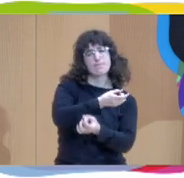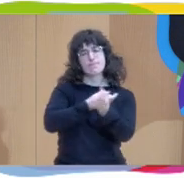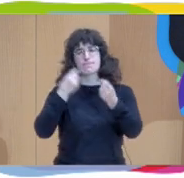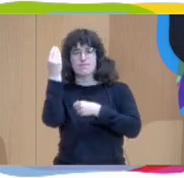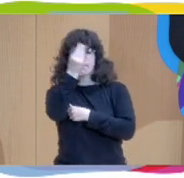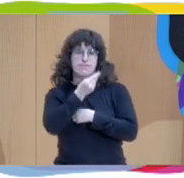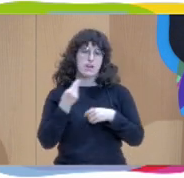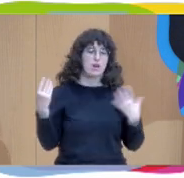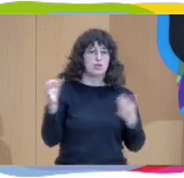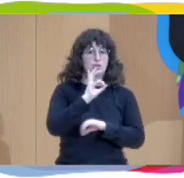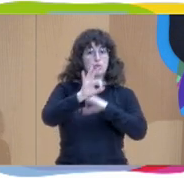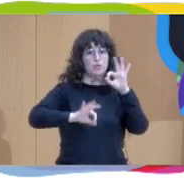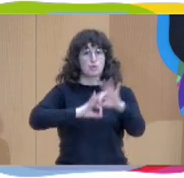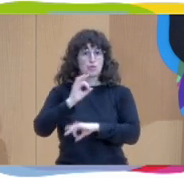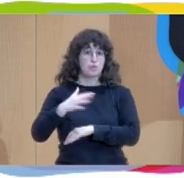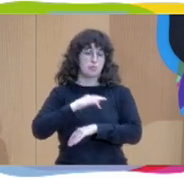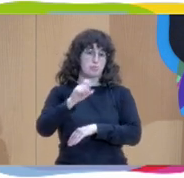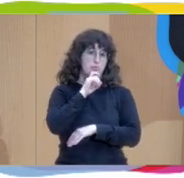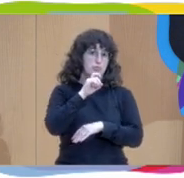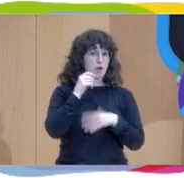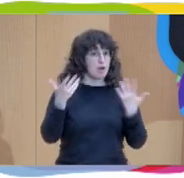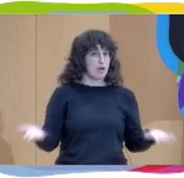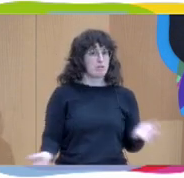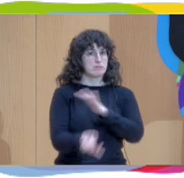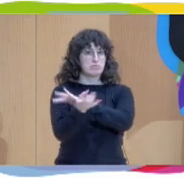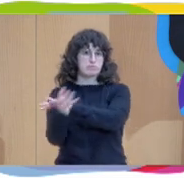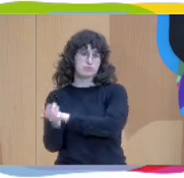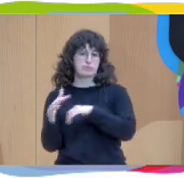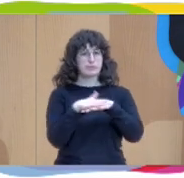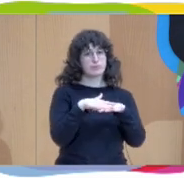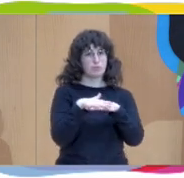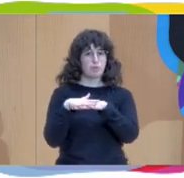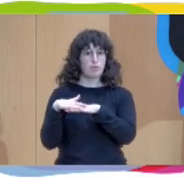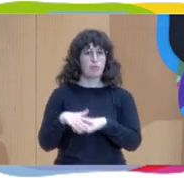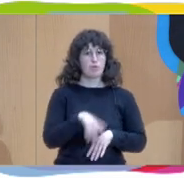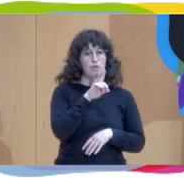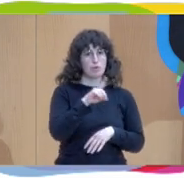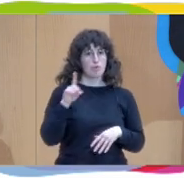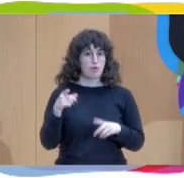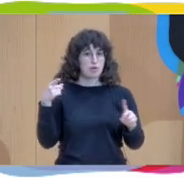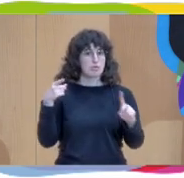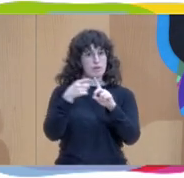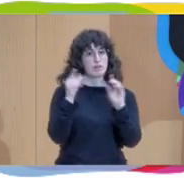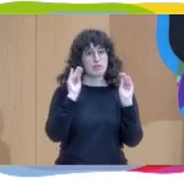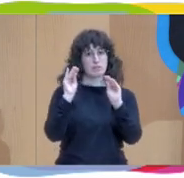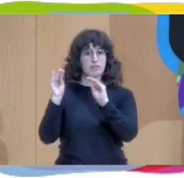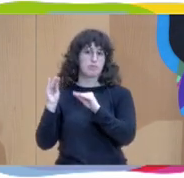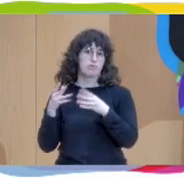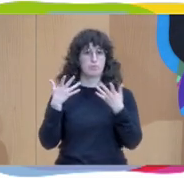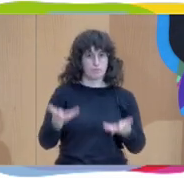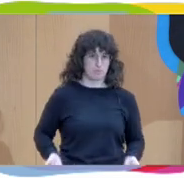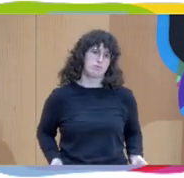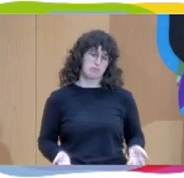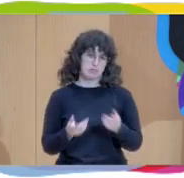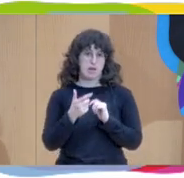And the meaning of this training was to have a capability of facilitating anticipation dialog. So, they are